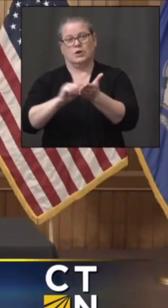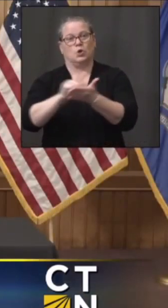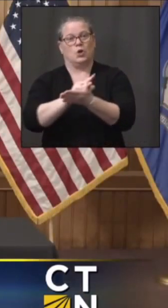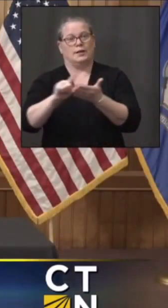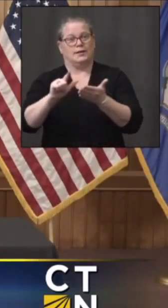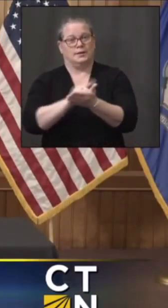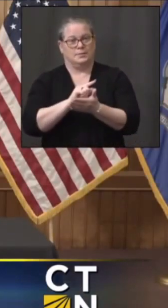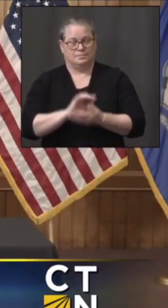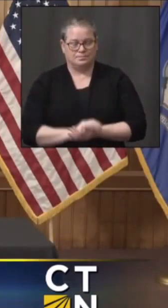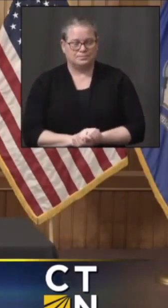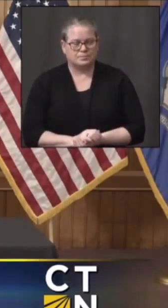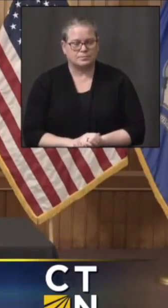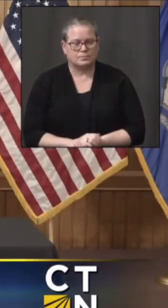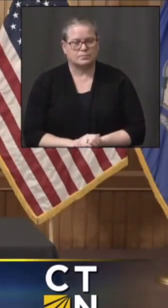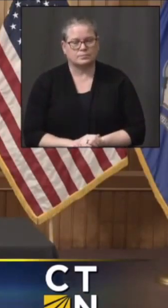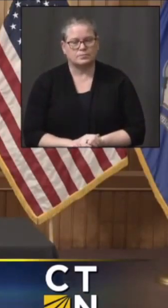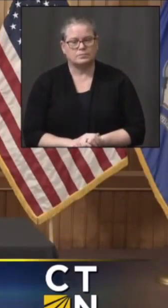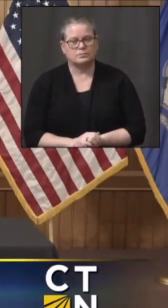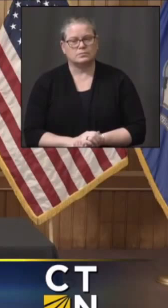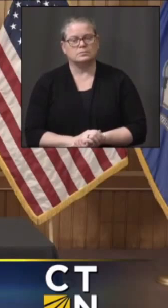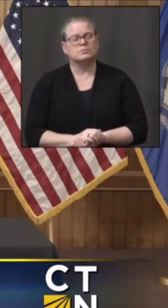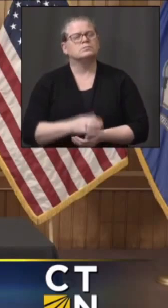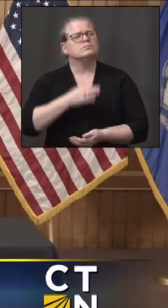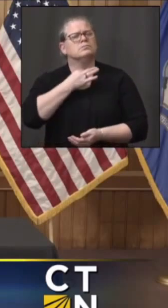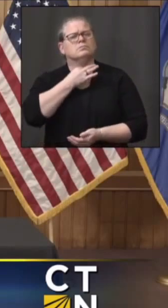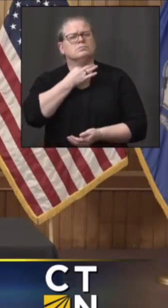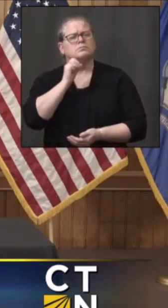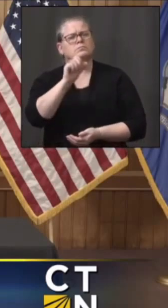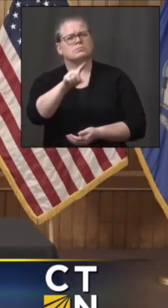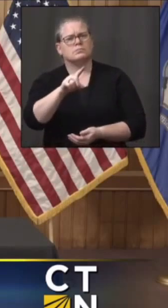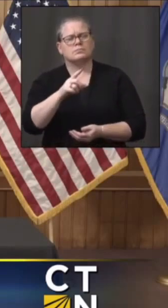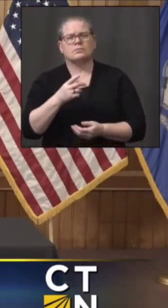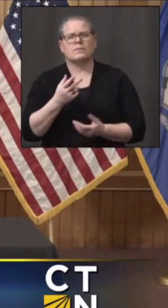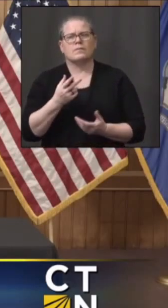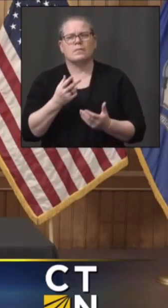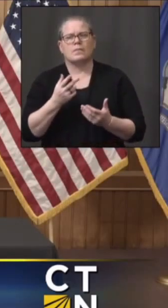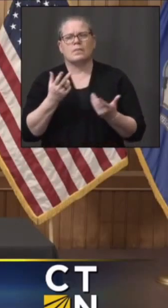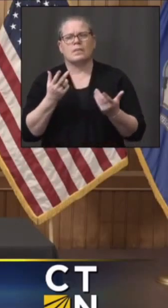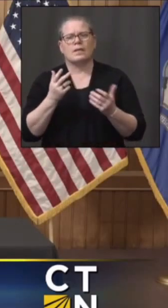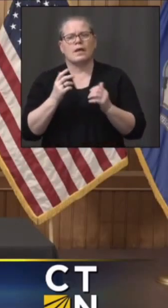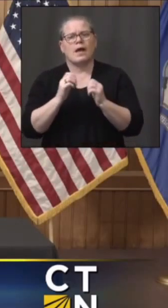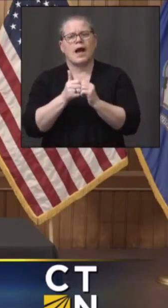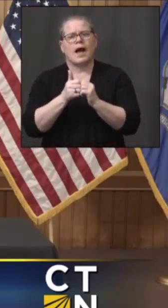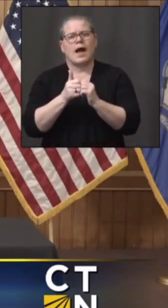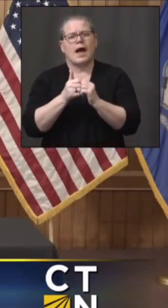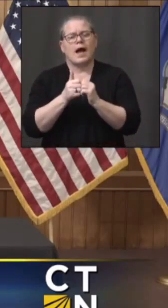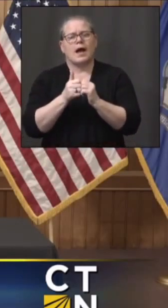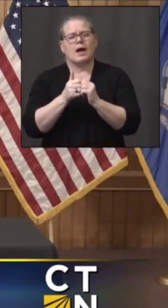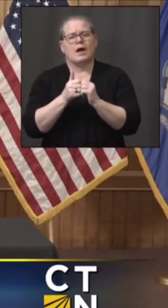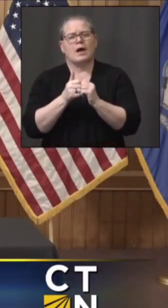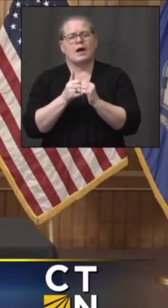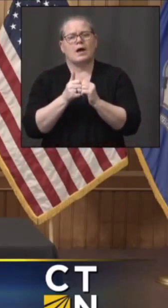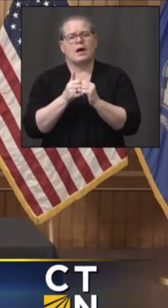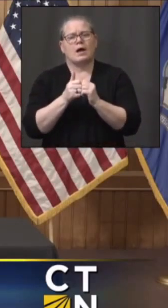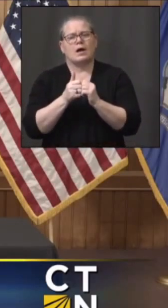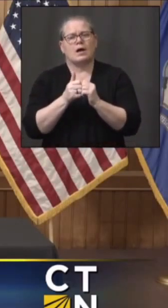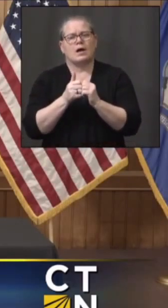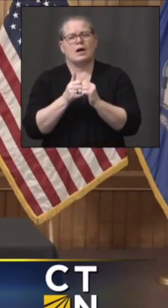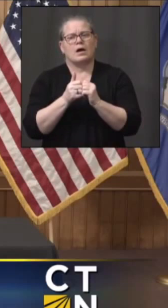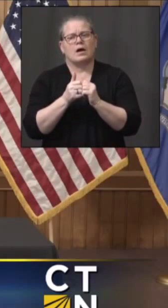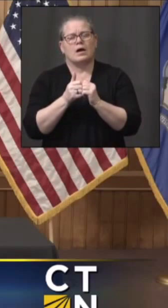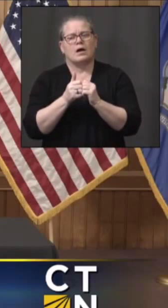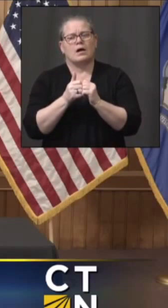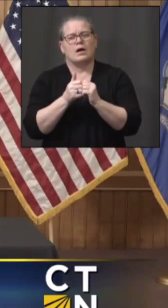Hi, I was wondering if you could talk a bit about, in terms of how the state will be tracking data about, how many people or what